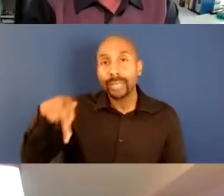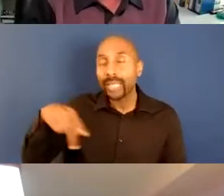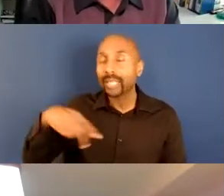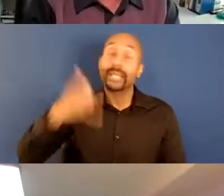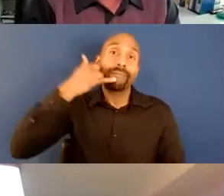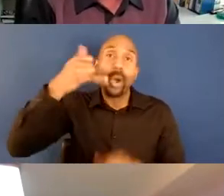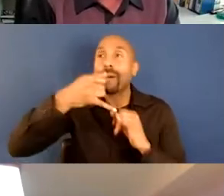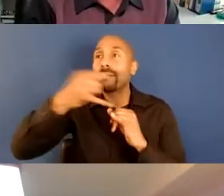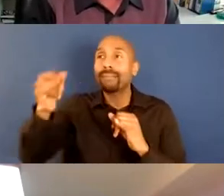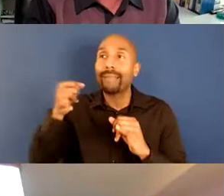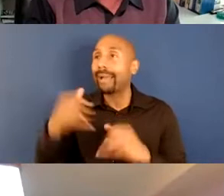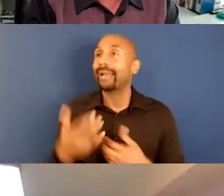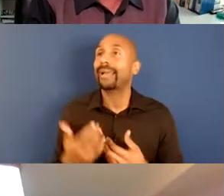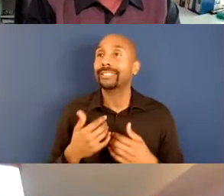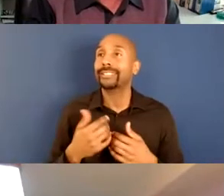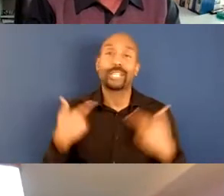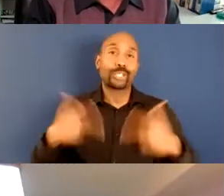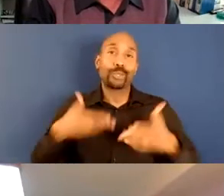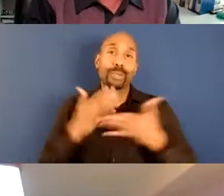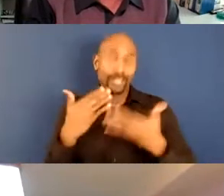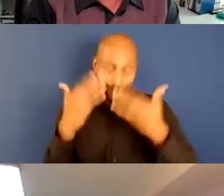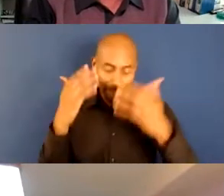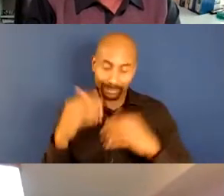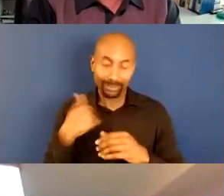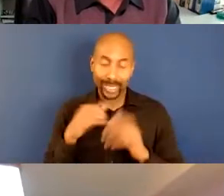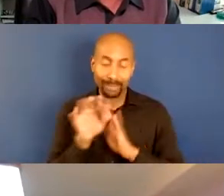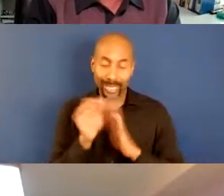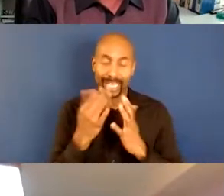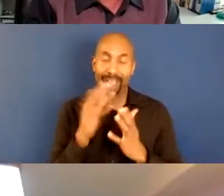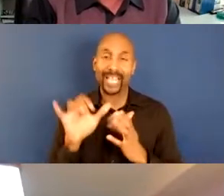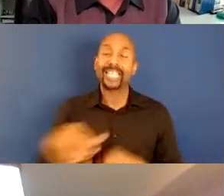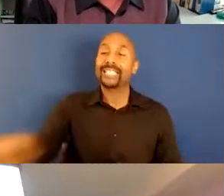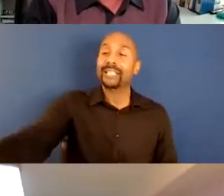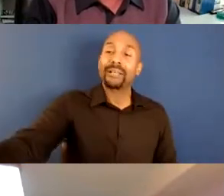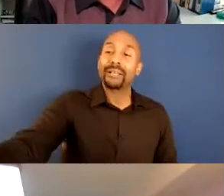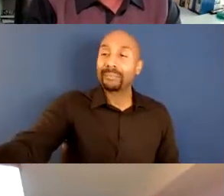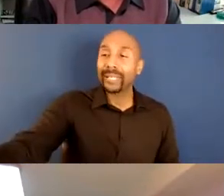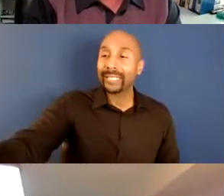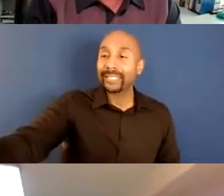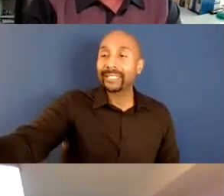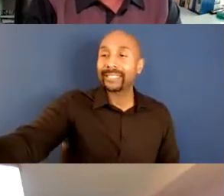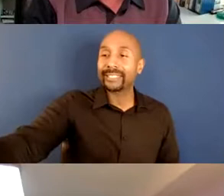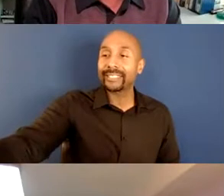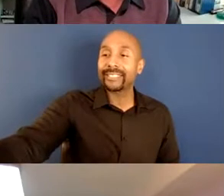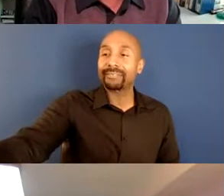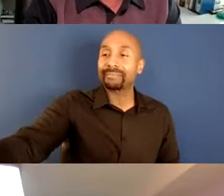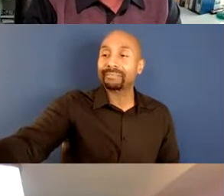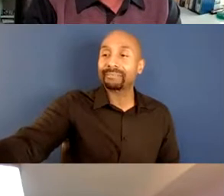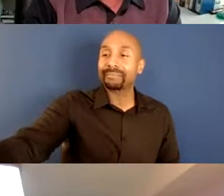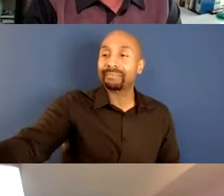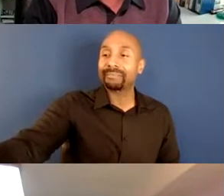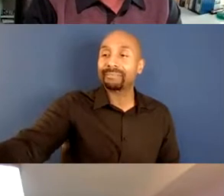you know, whatever we pick, right? It's, you know, but certainly given the